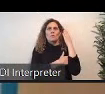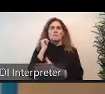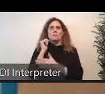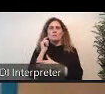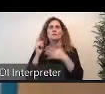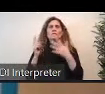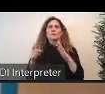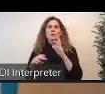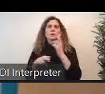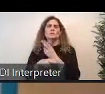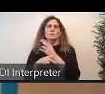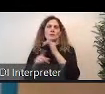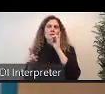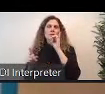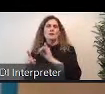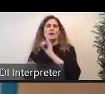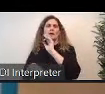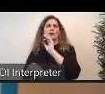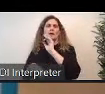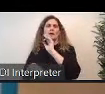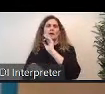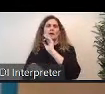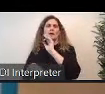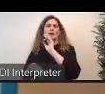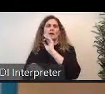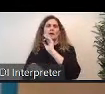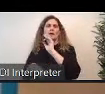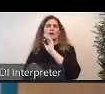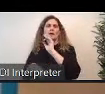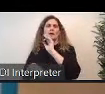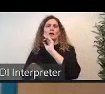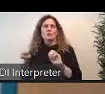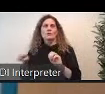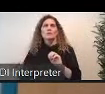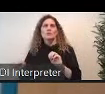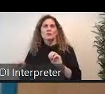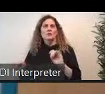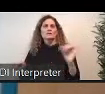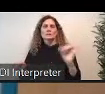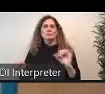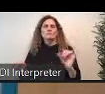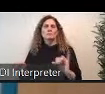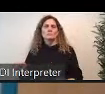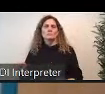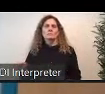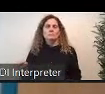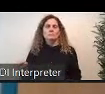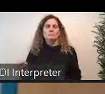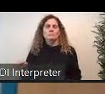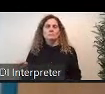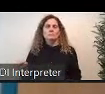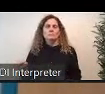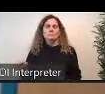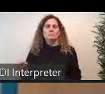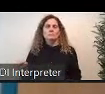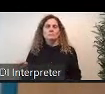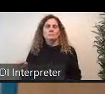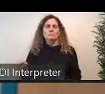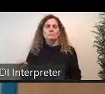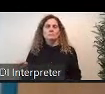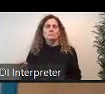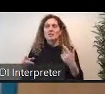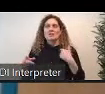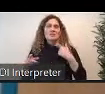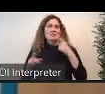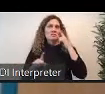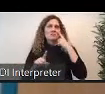And I know there's many others in the region and statewide that are piloting that program. I think optimistically that the registration